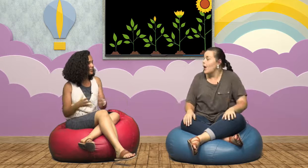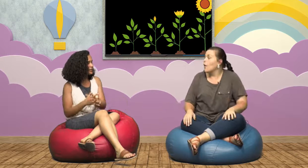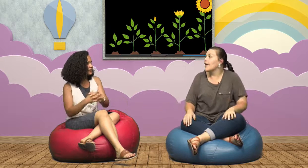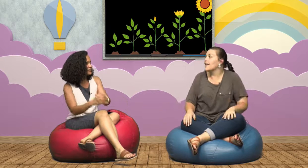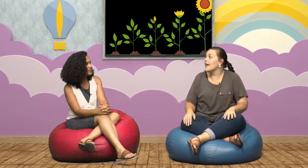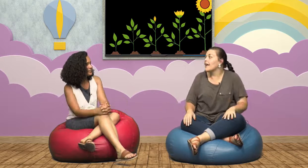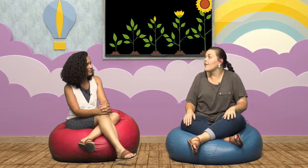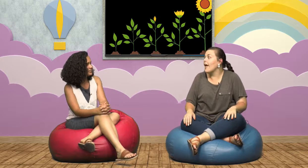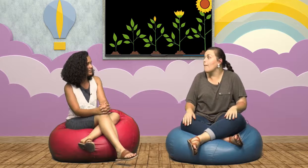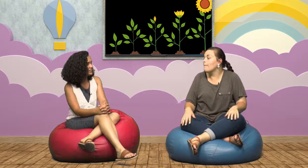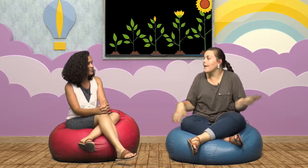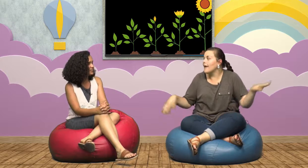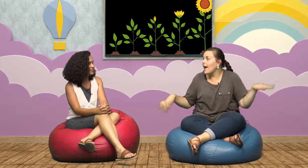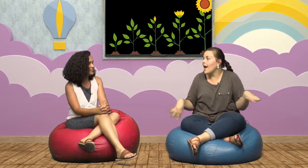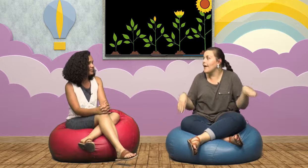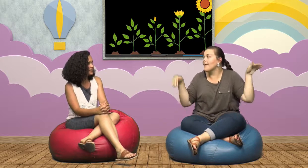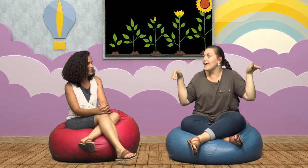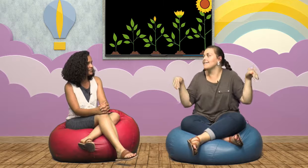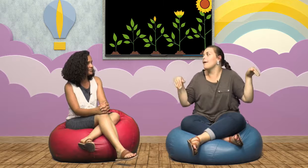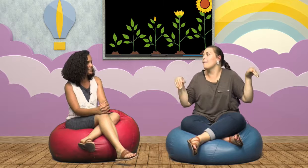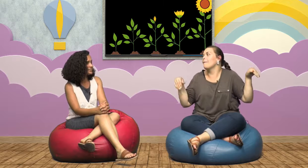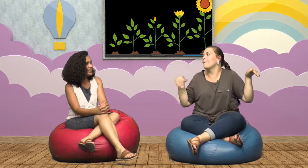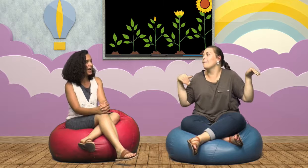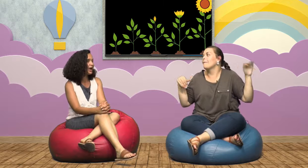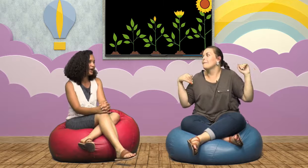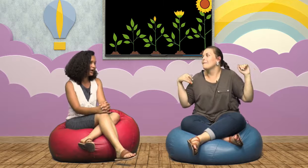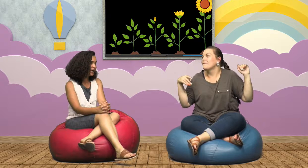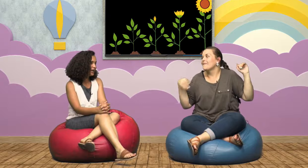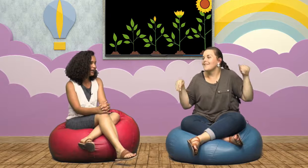leaves. Okay. When I get all happy, I rise up.